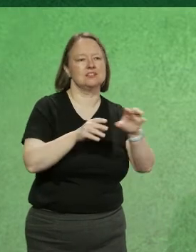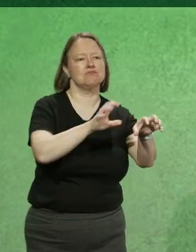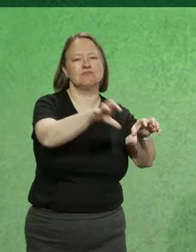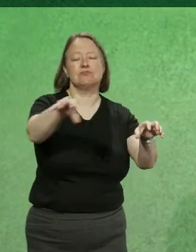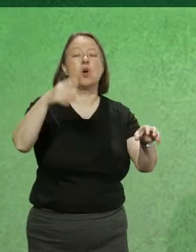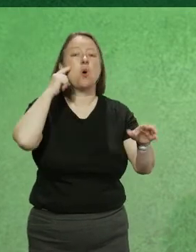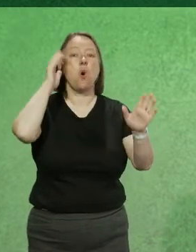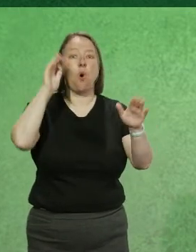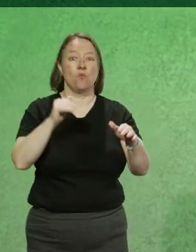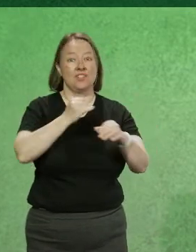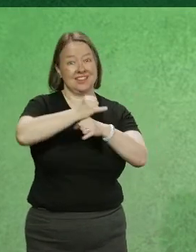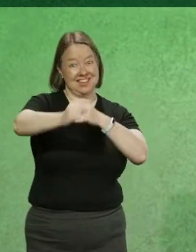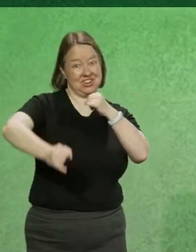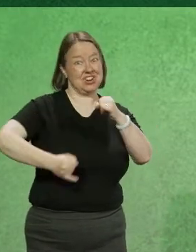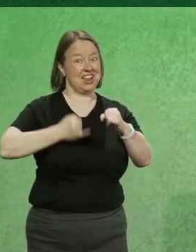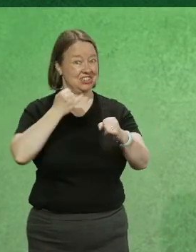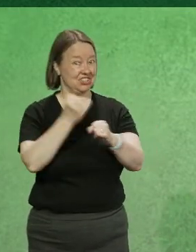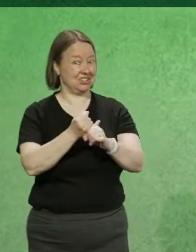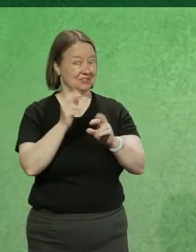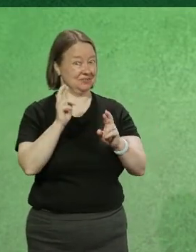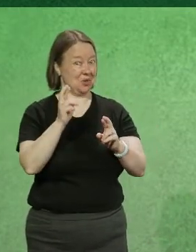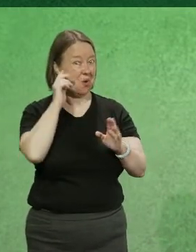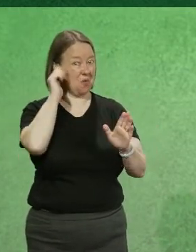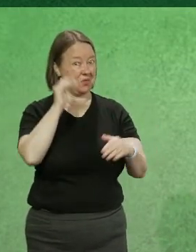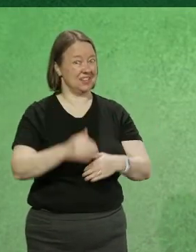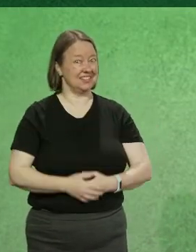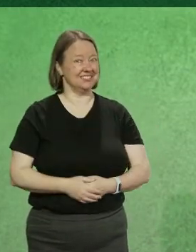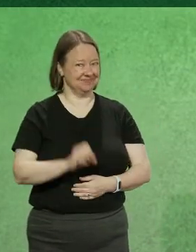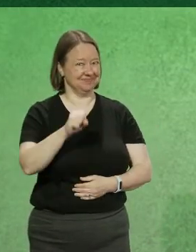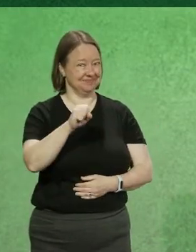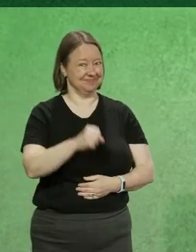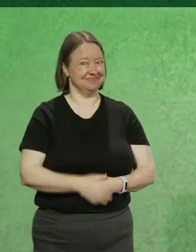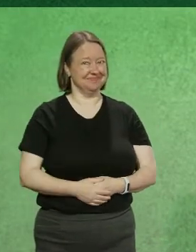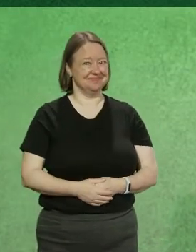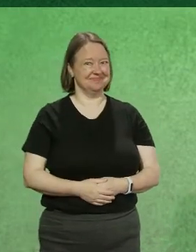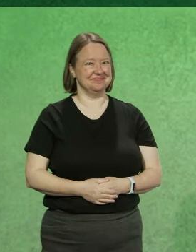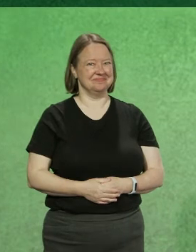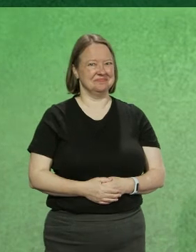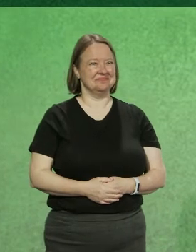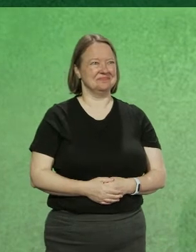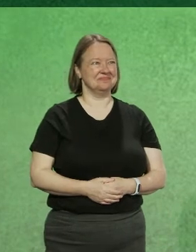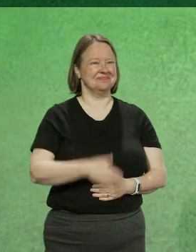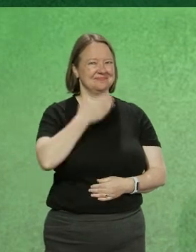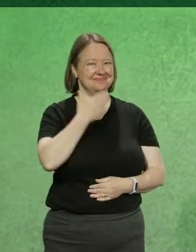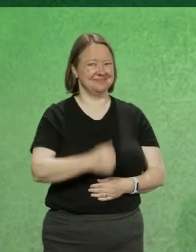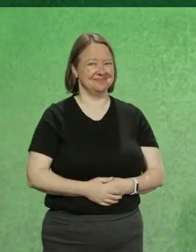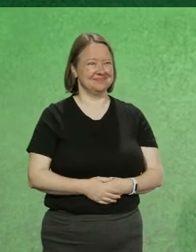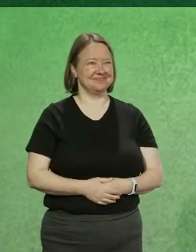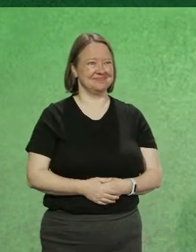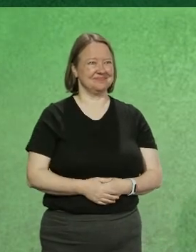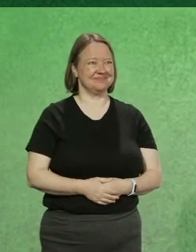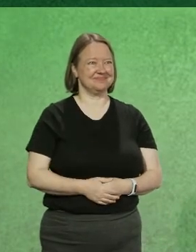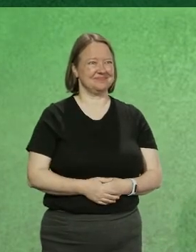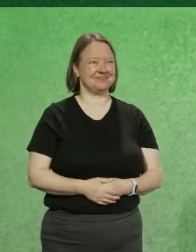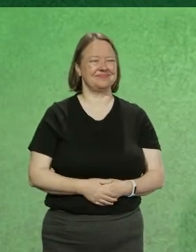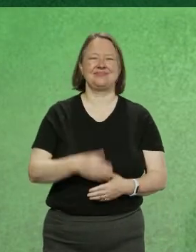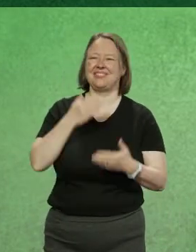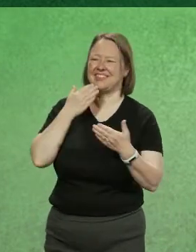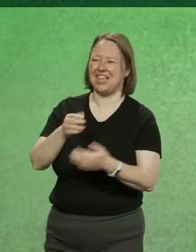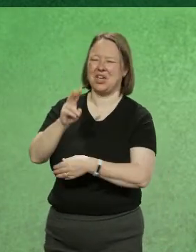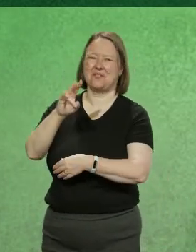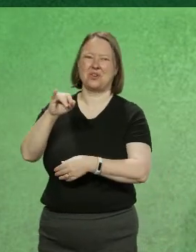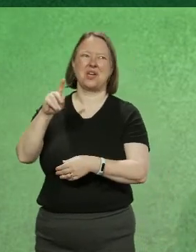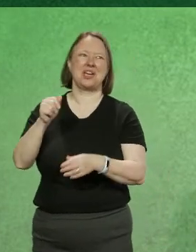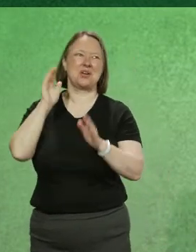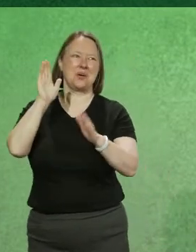to international. Yeah, international. Yeah. Thank you. Thanks, Victoria. A